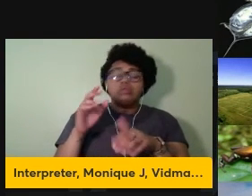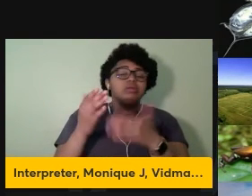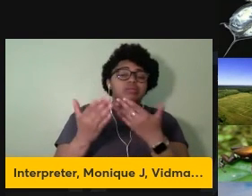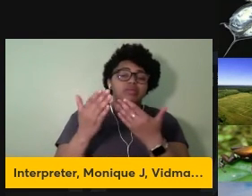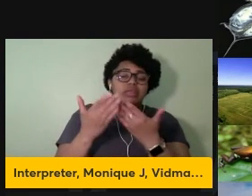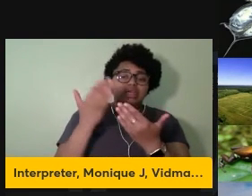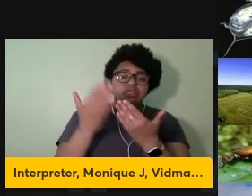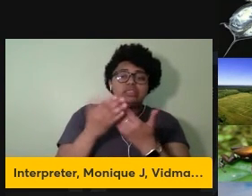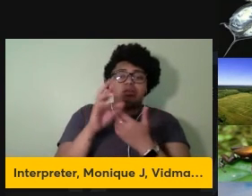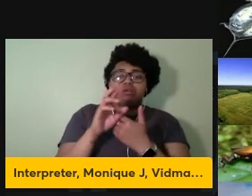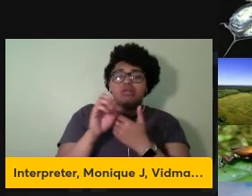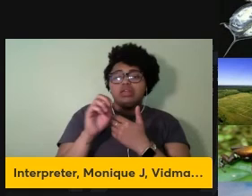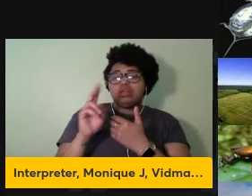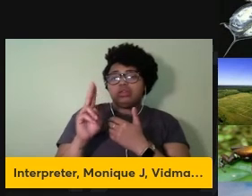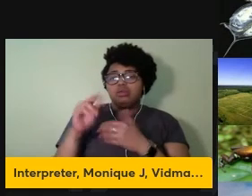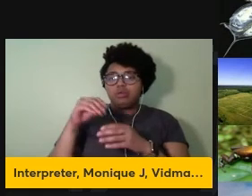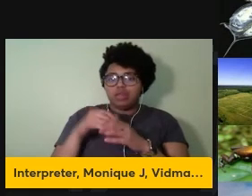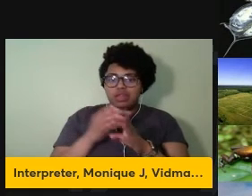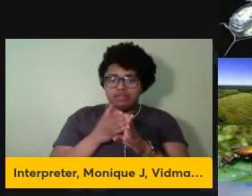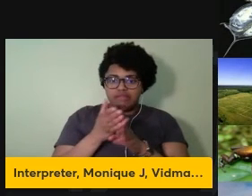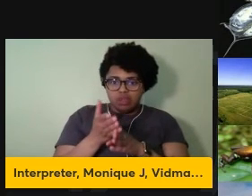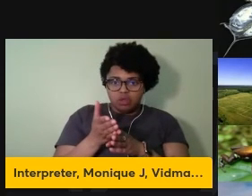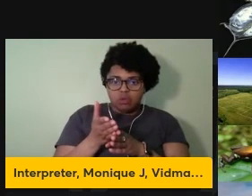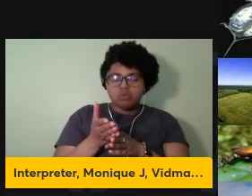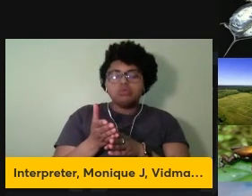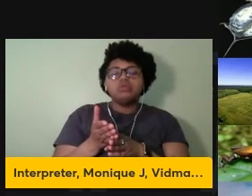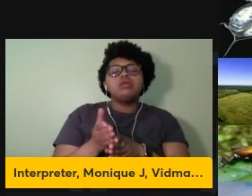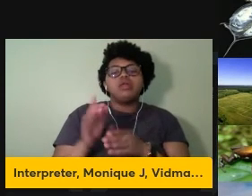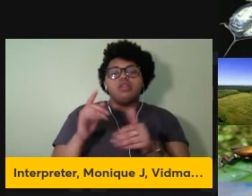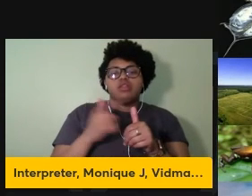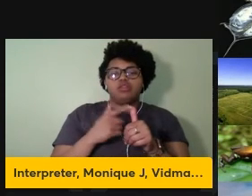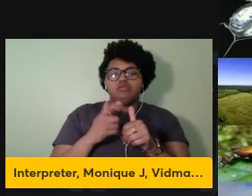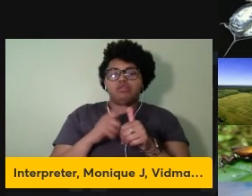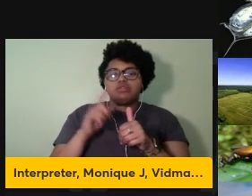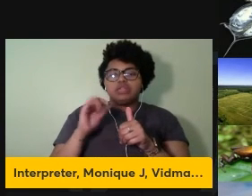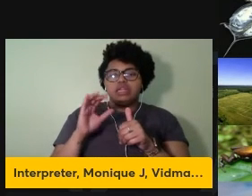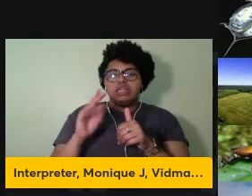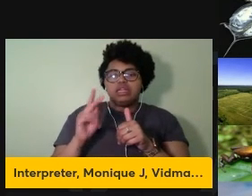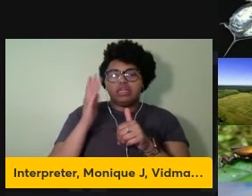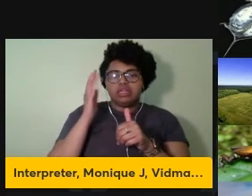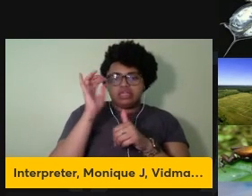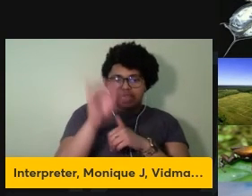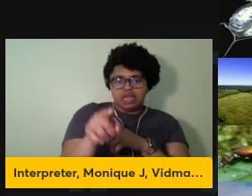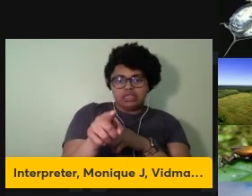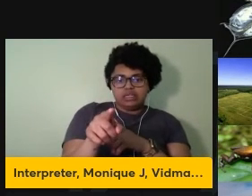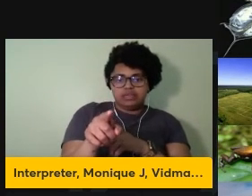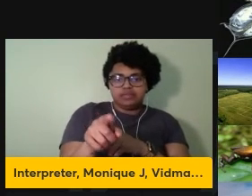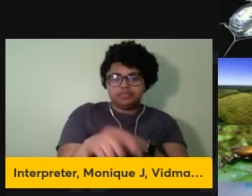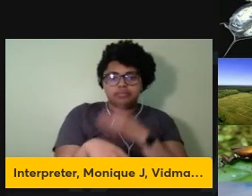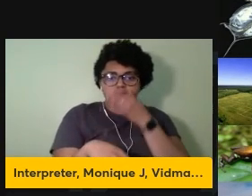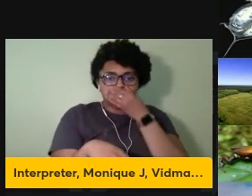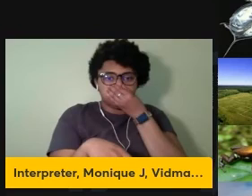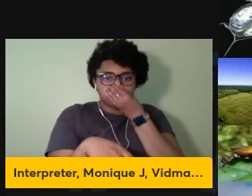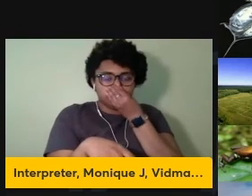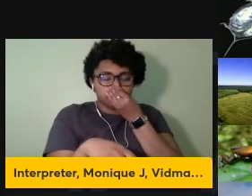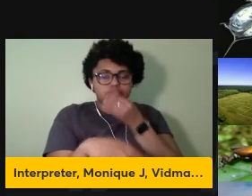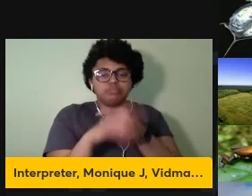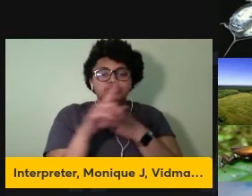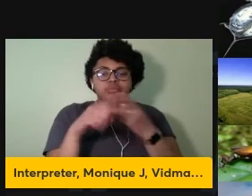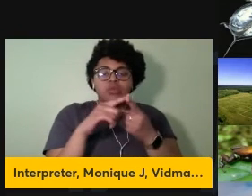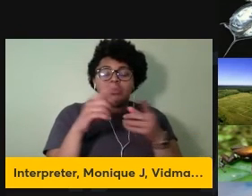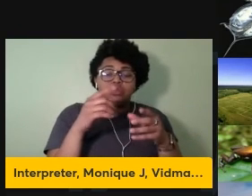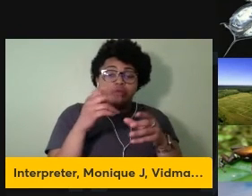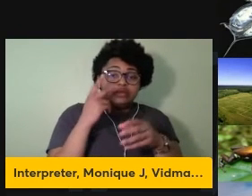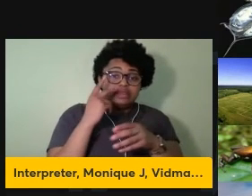REU in the field for Google. The first link will be this, and when you get to that